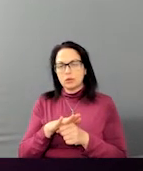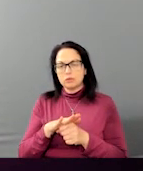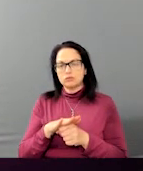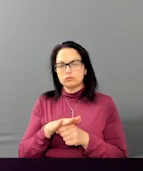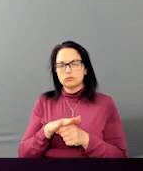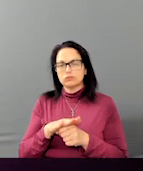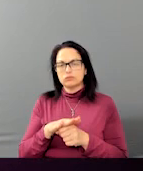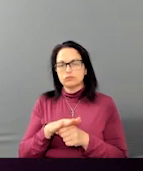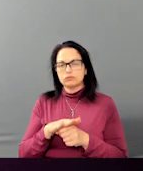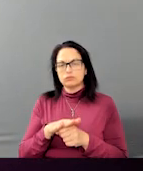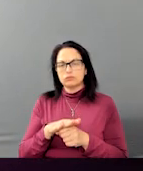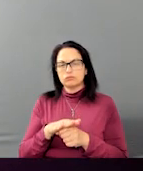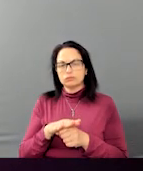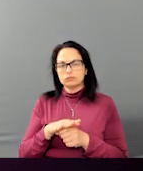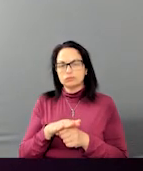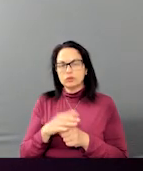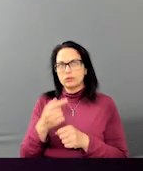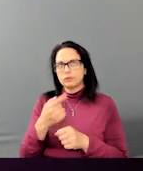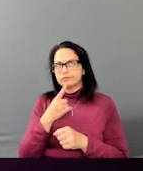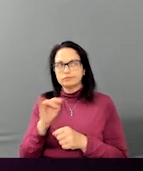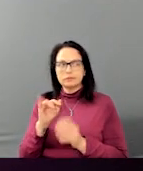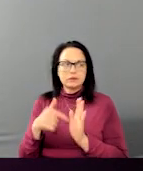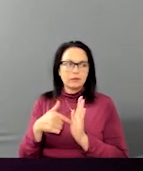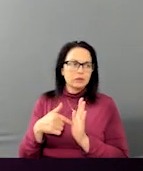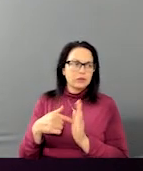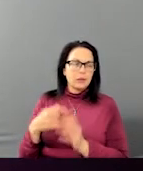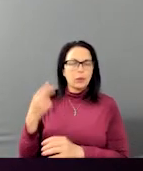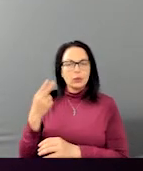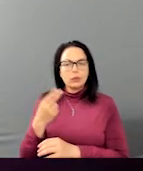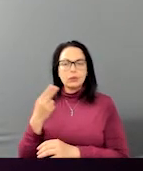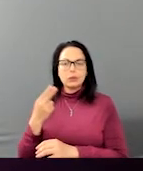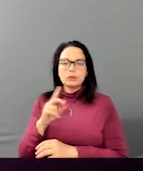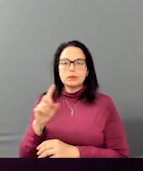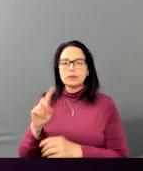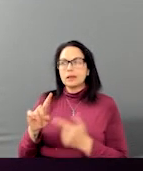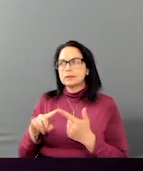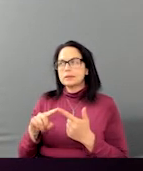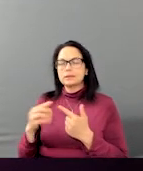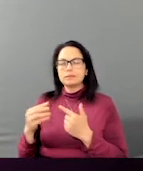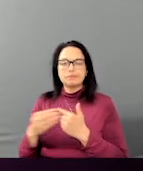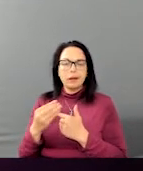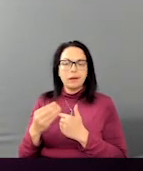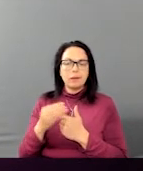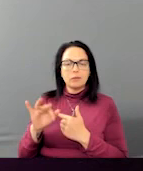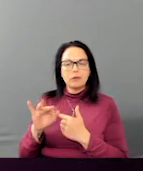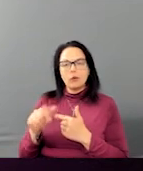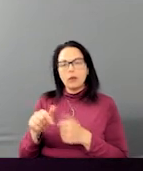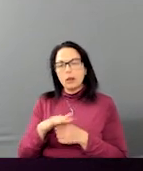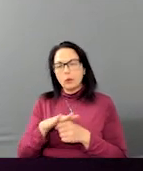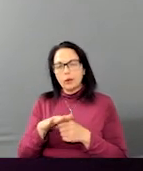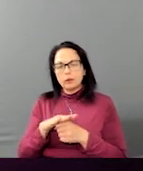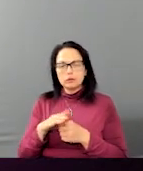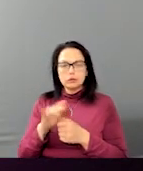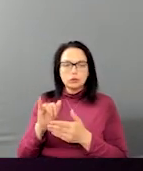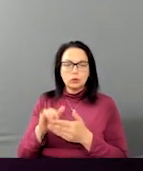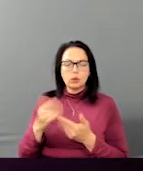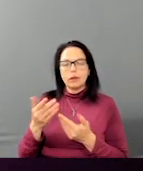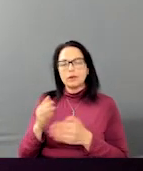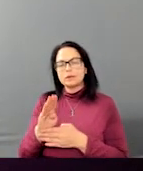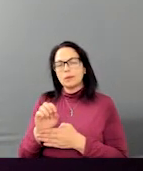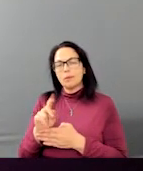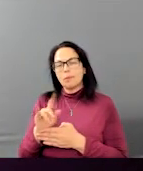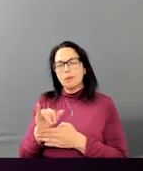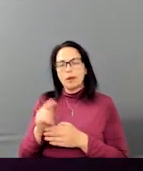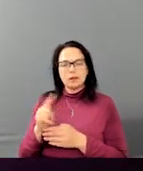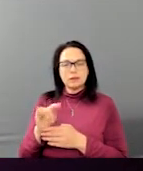let's say Houston, Texas, for instance, or Miami, Florida. And that's body text, so it will be in, let's say, a